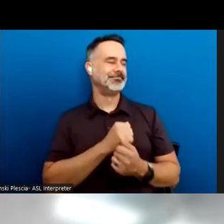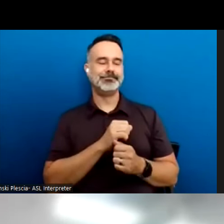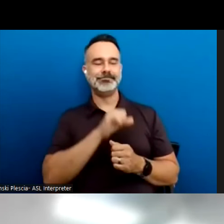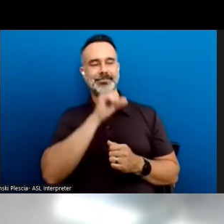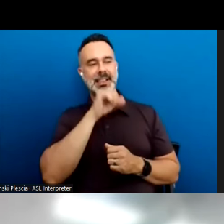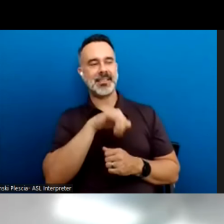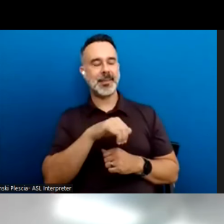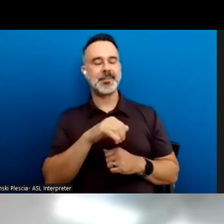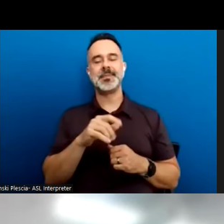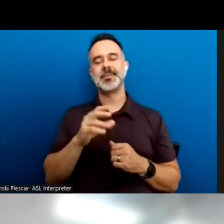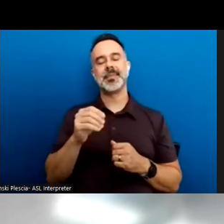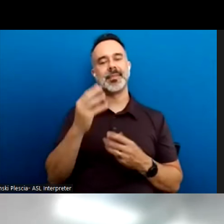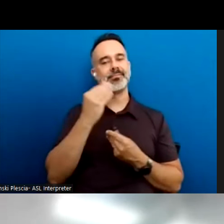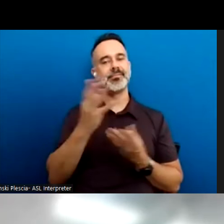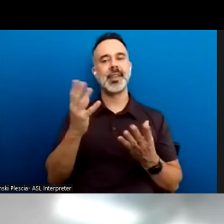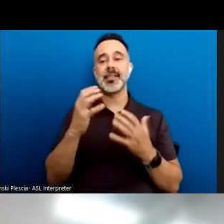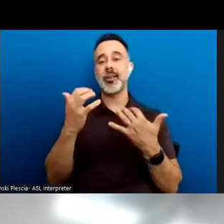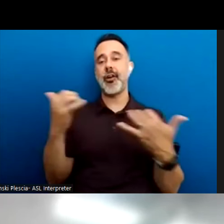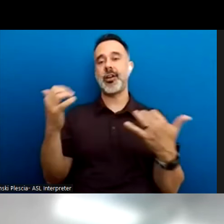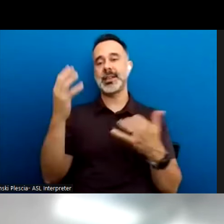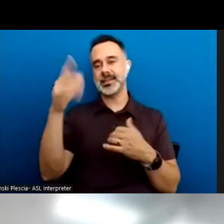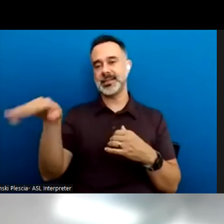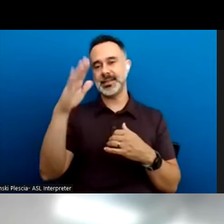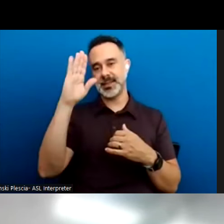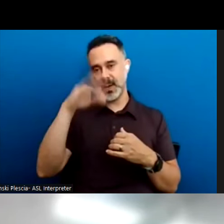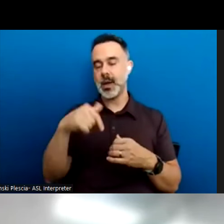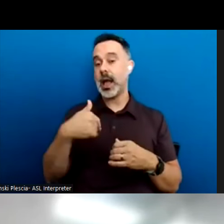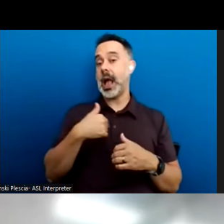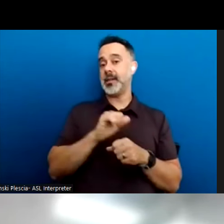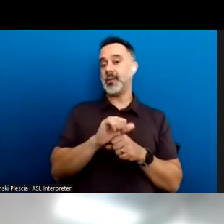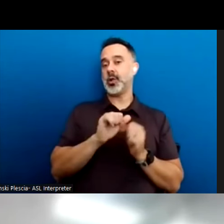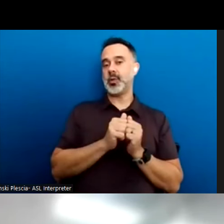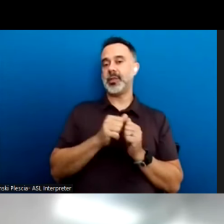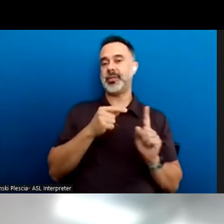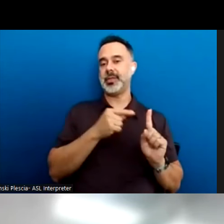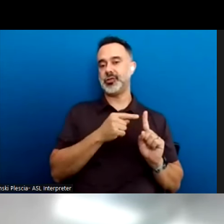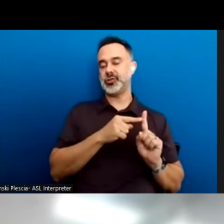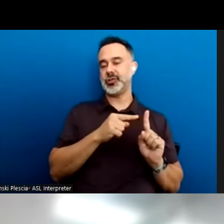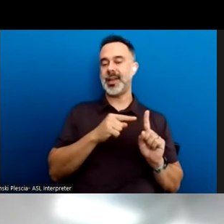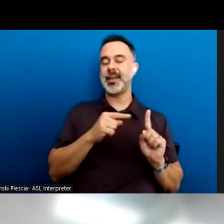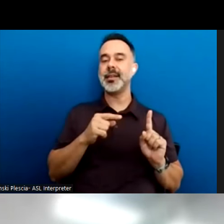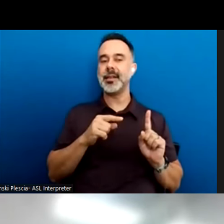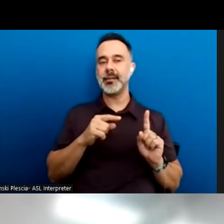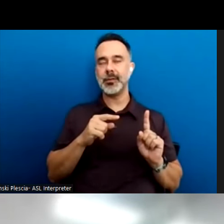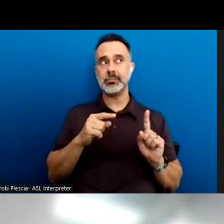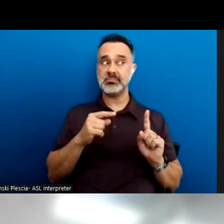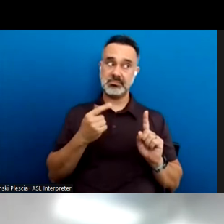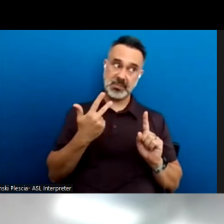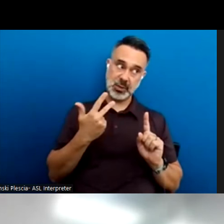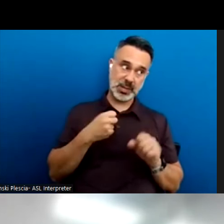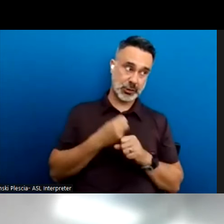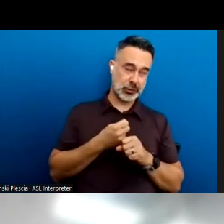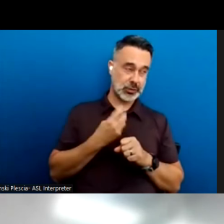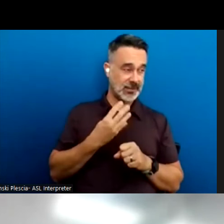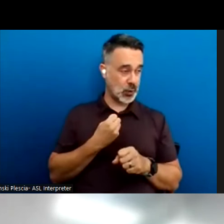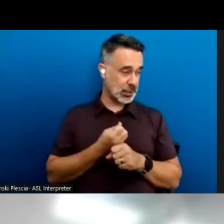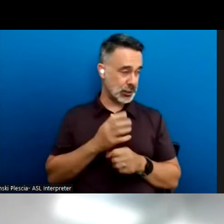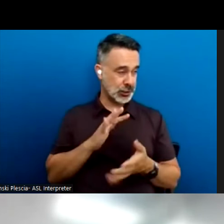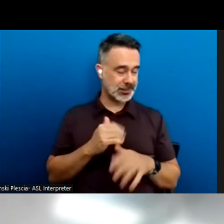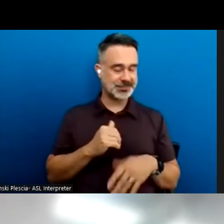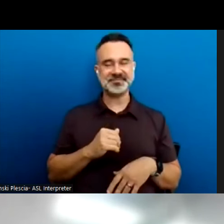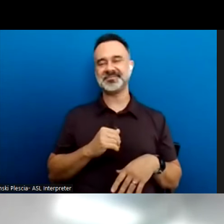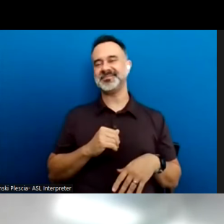the audience knows, I've worked with Jaya for, I guess 3 years, COVID, maybe 4, I don't